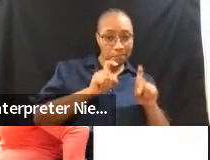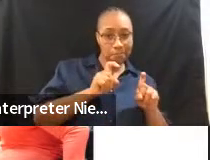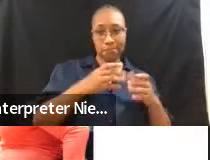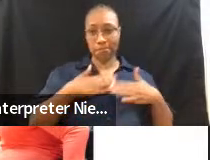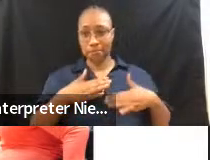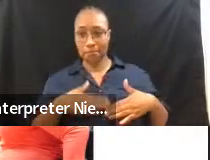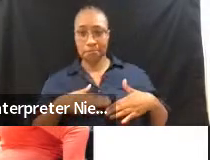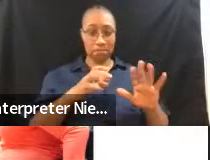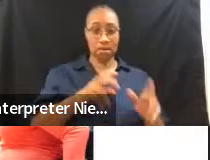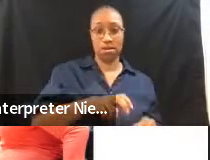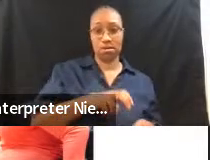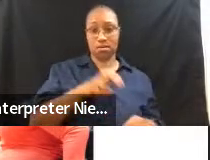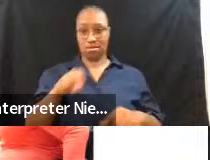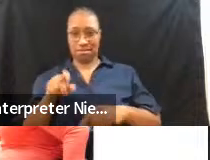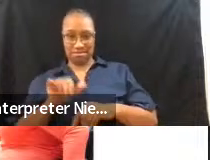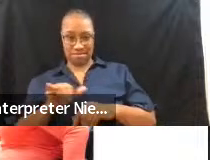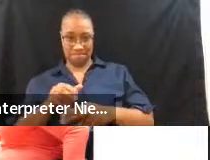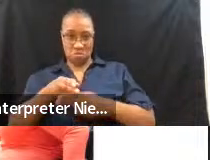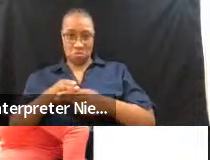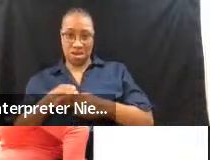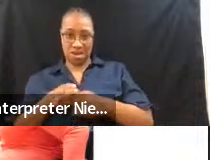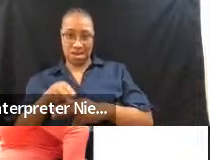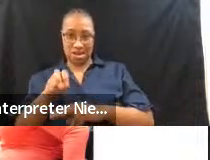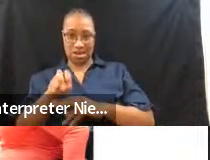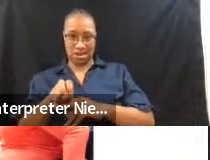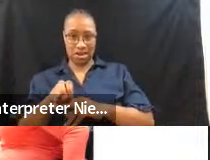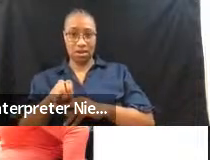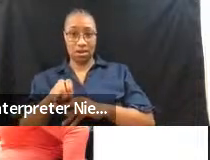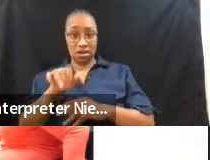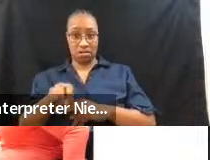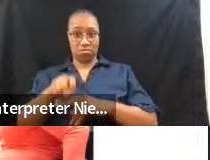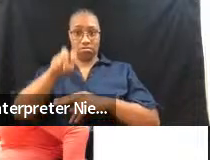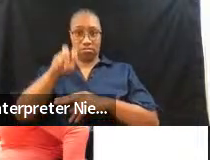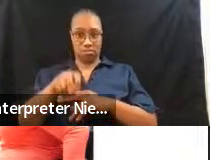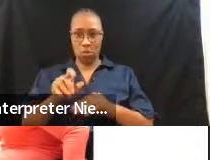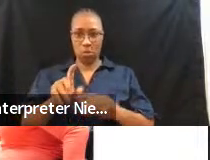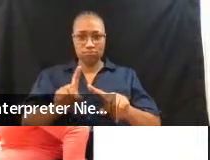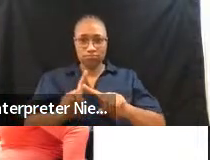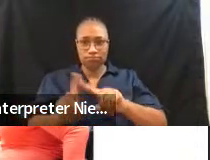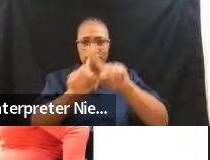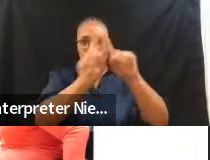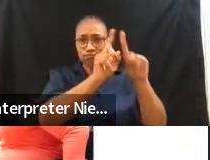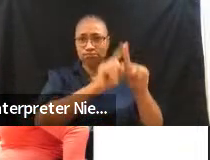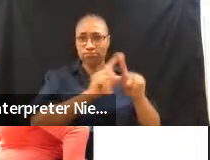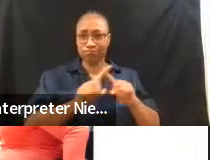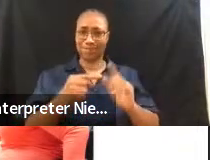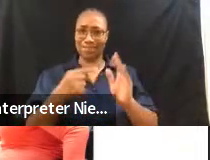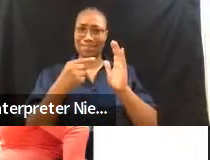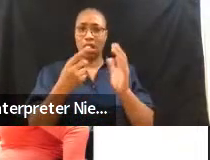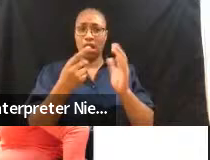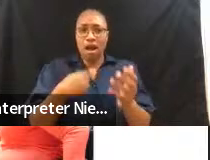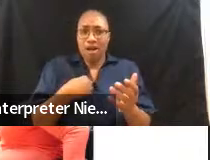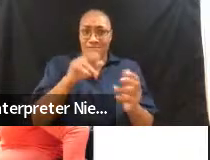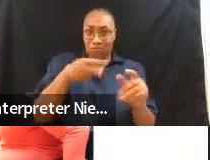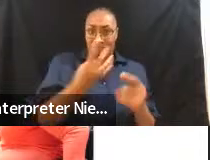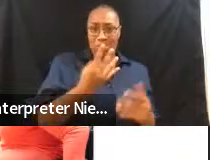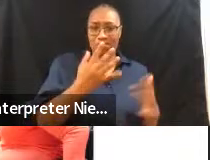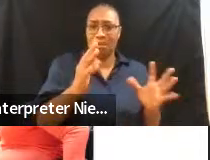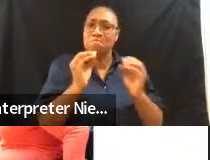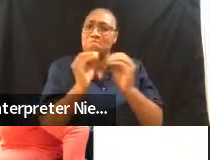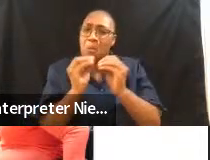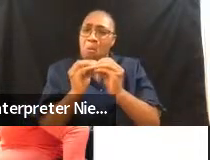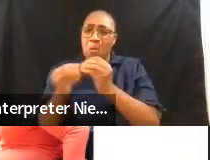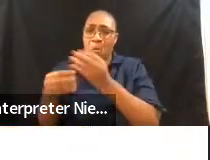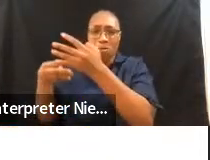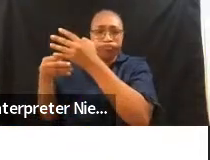considered exhaustive, but it's illustrative of the type of medical diagnostic equipment. Okay, so let's move on to